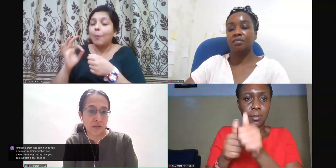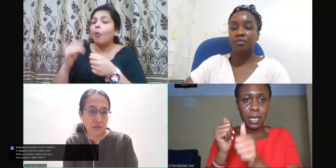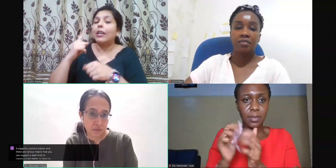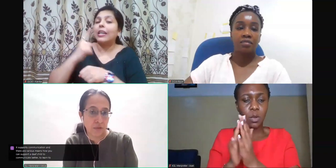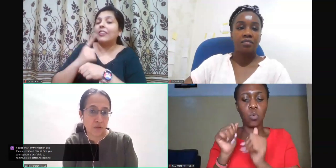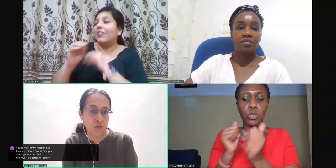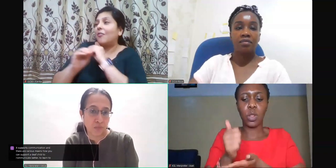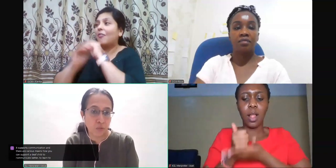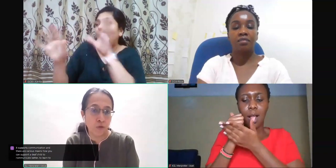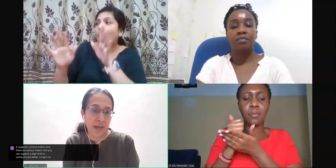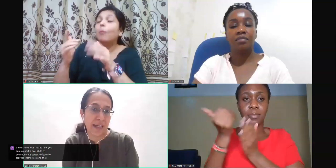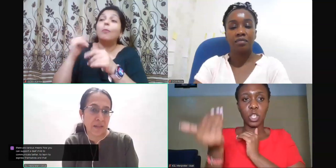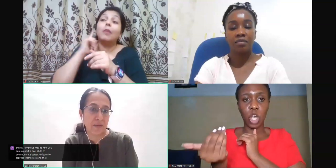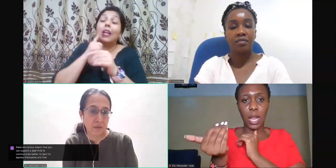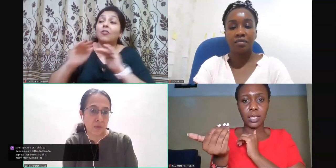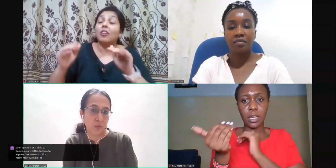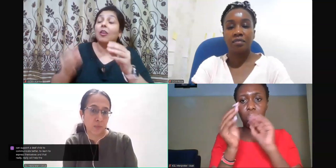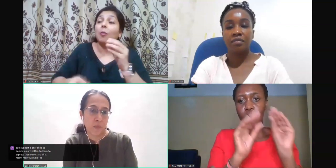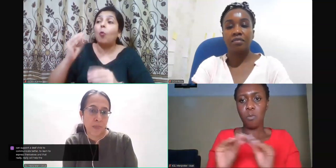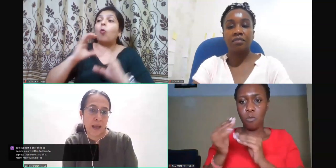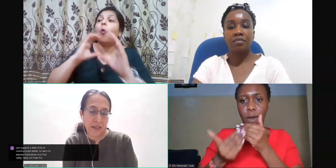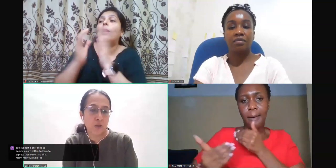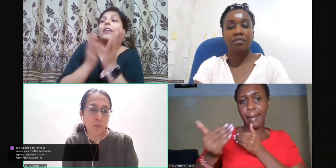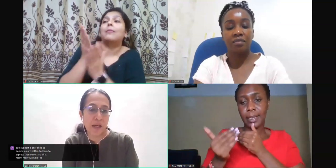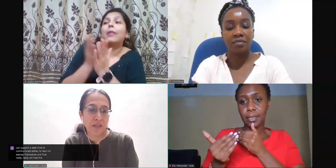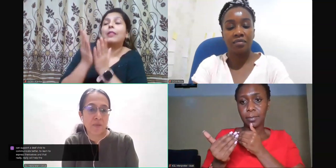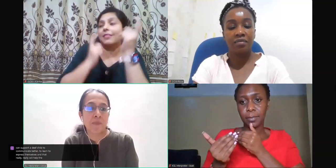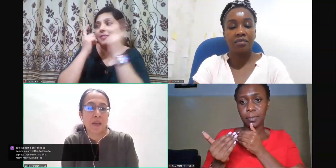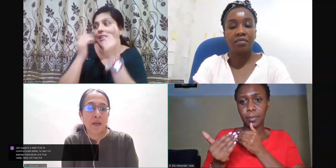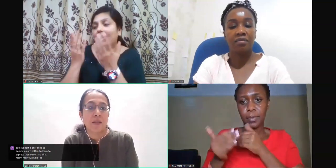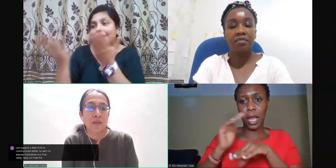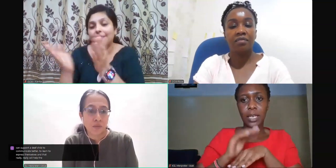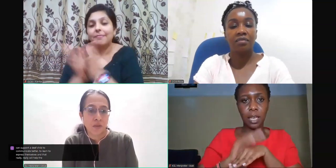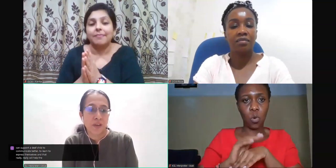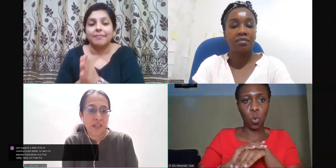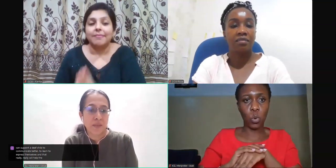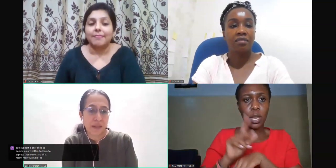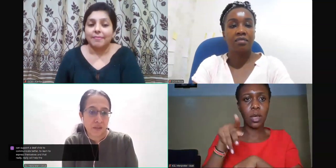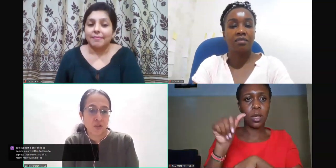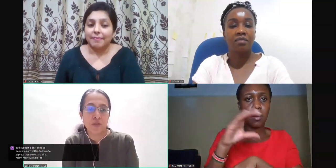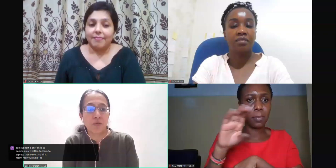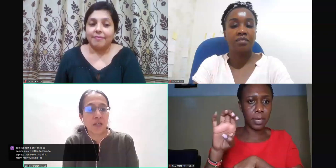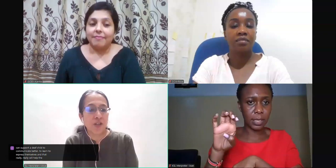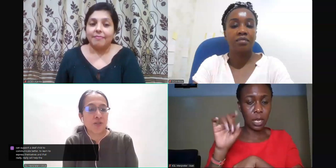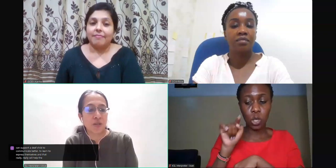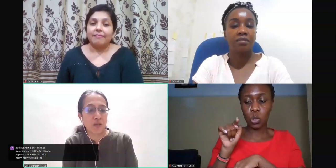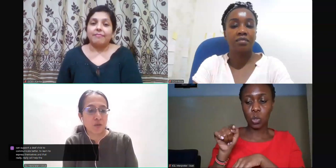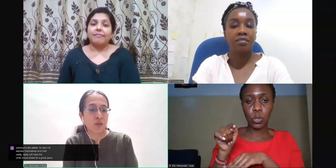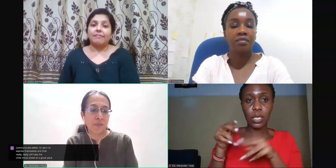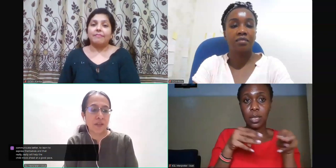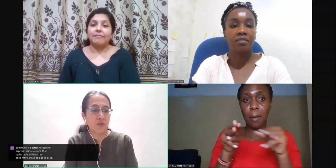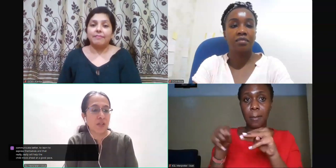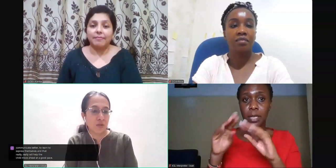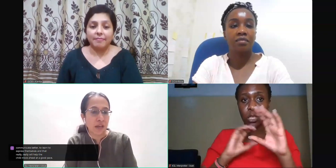child move ahead at a good pace. So the various methods of communication is